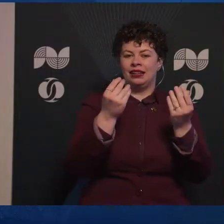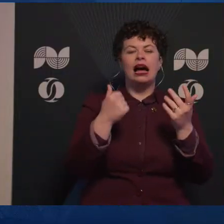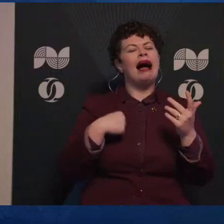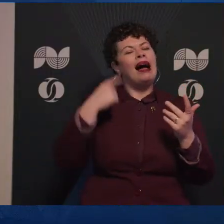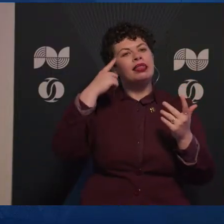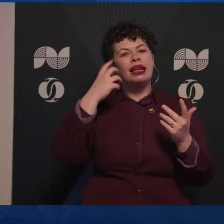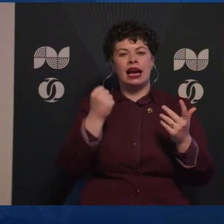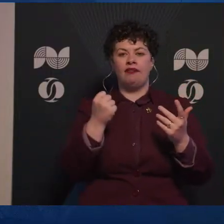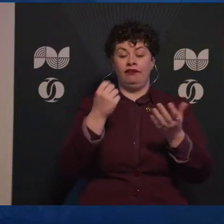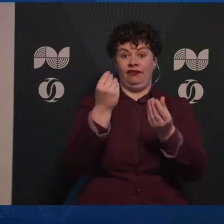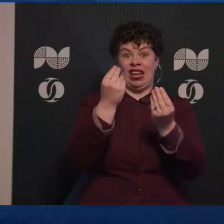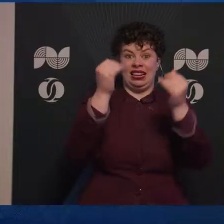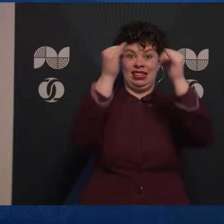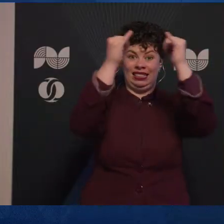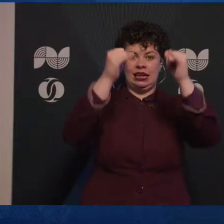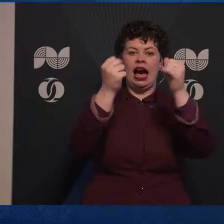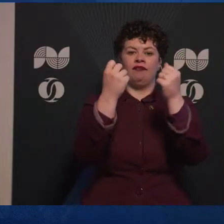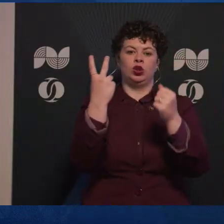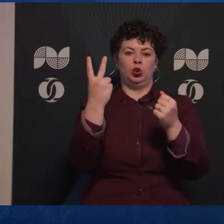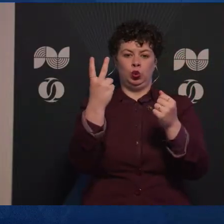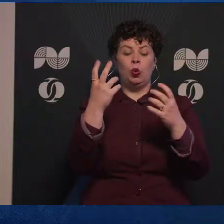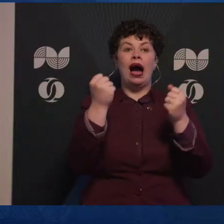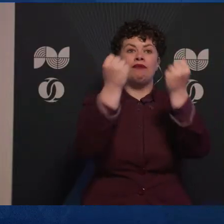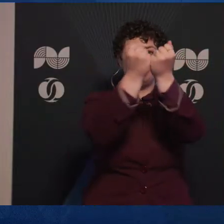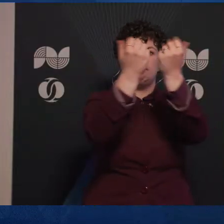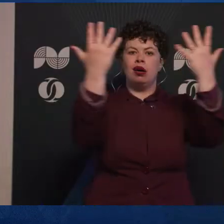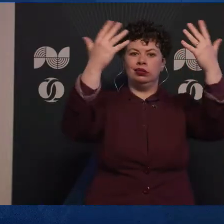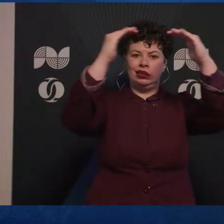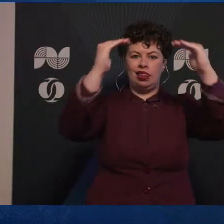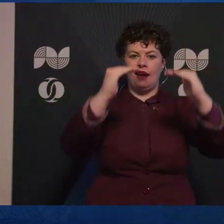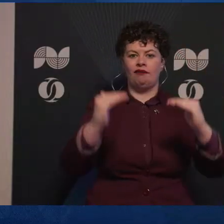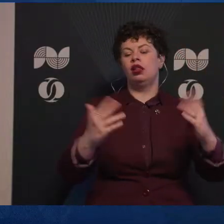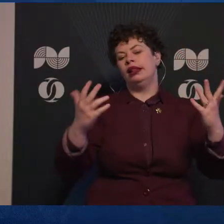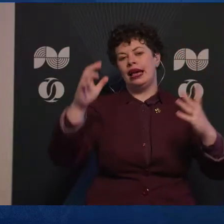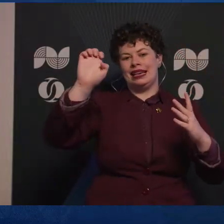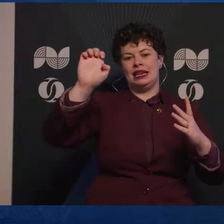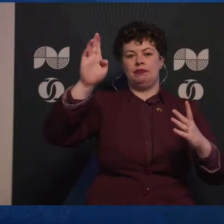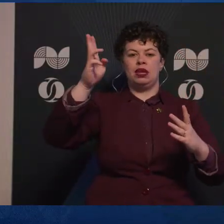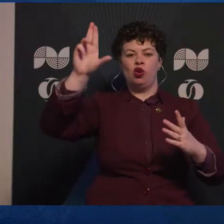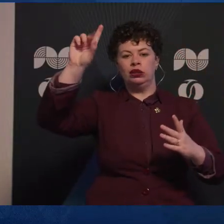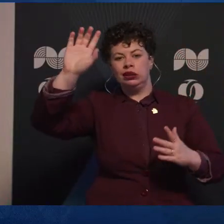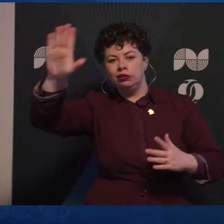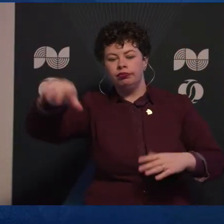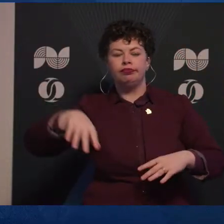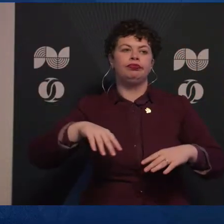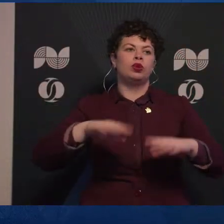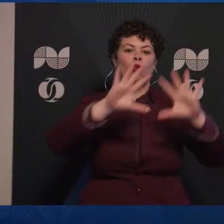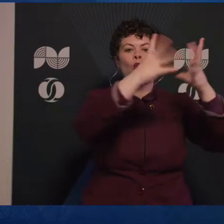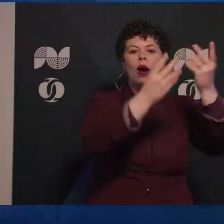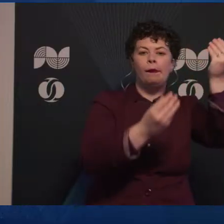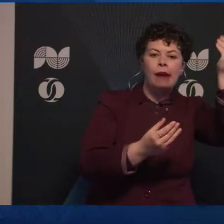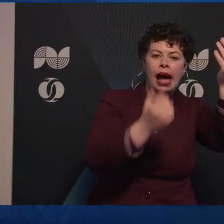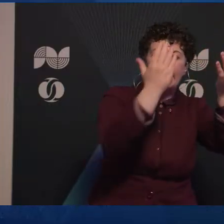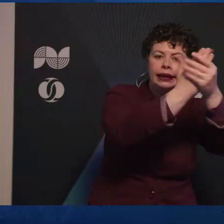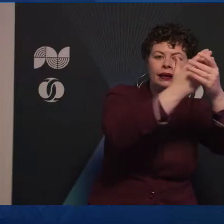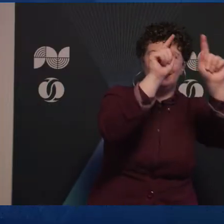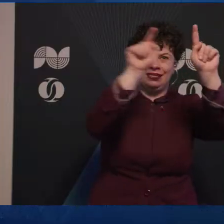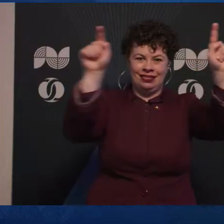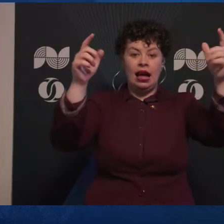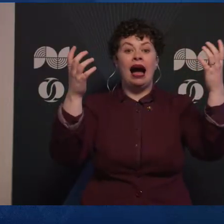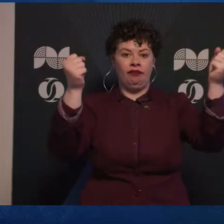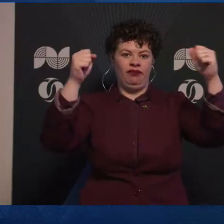of two components. One, you have your multilateral institutions like EBRD, World Bank, Asia Development Bank, and so on. And then you have your